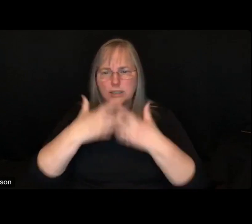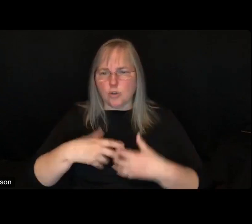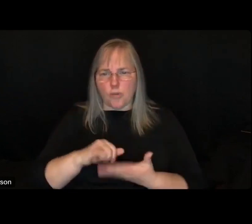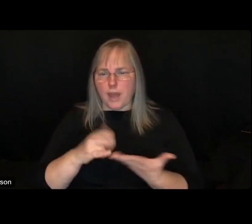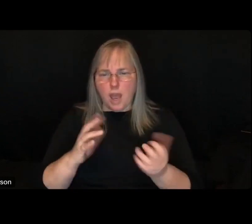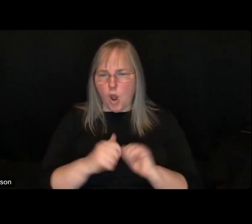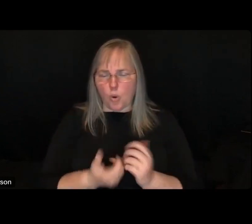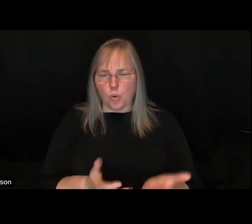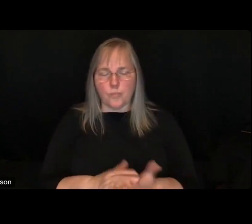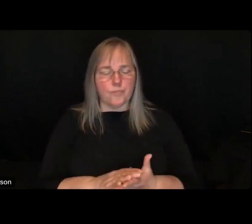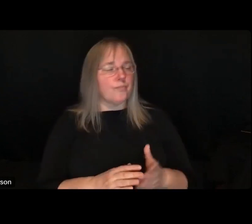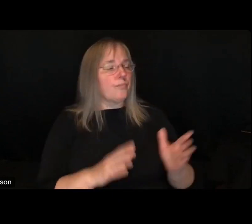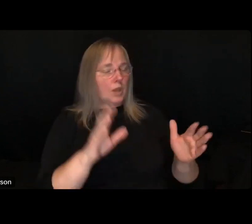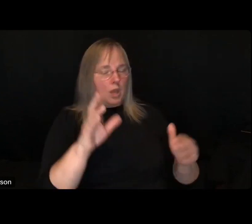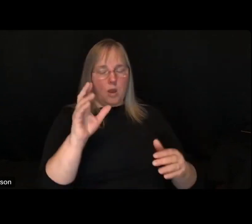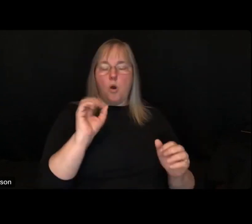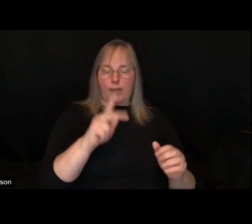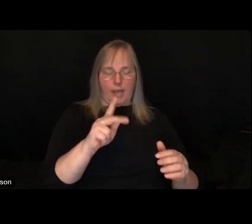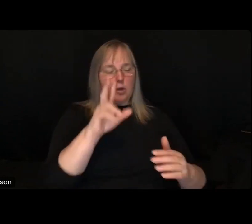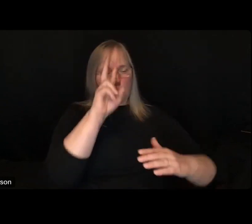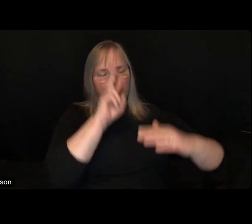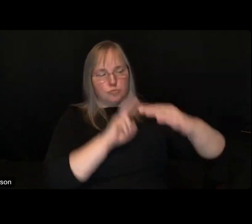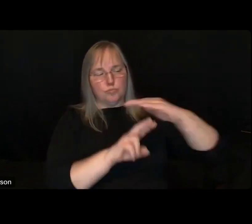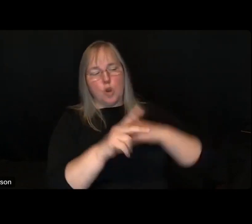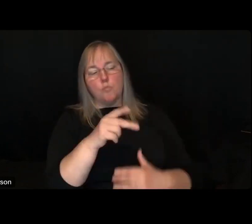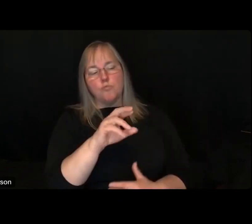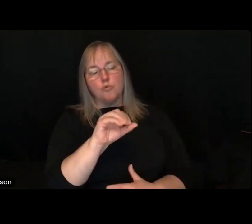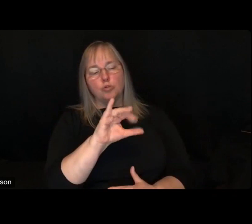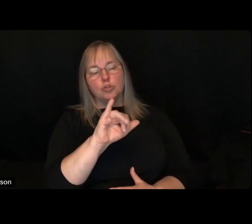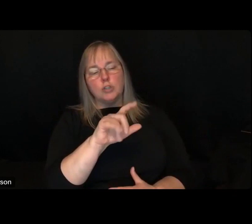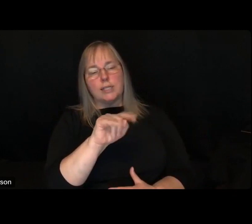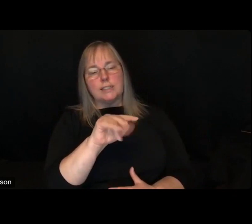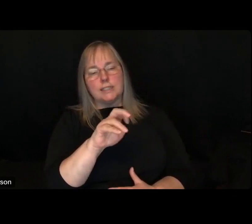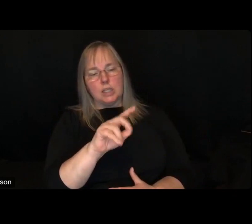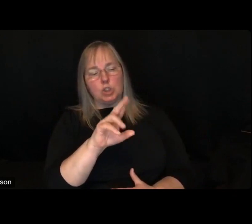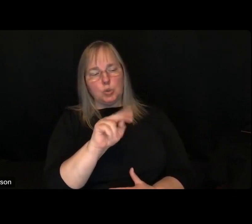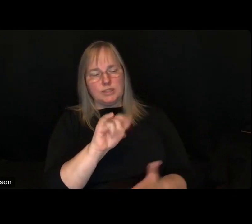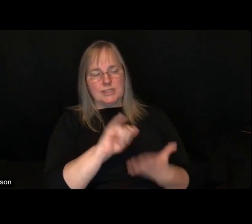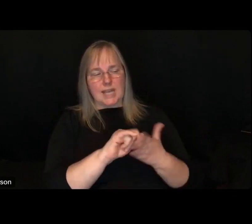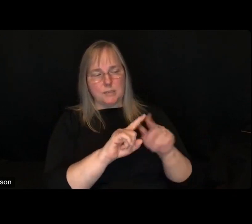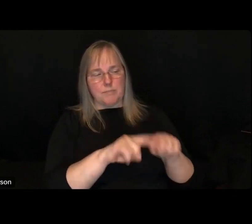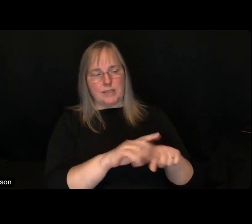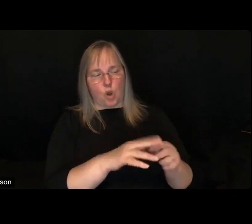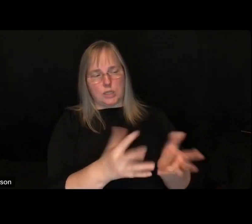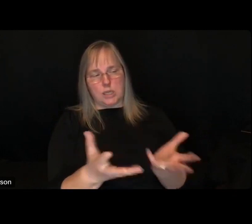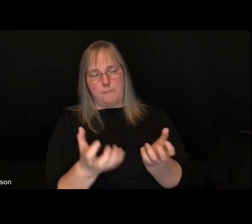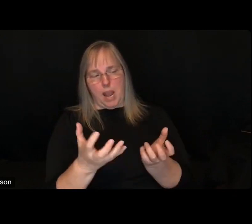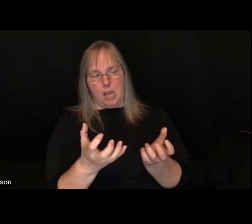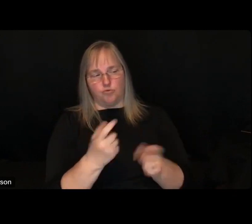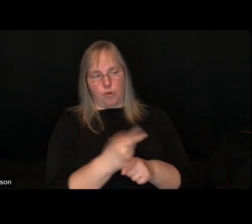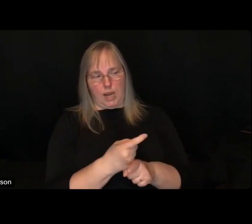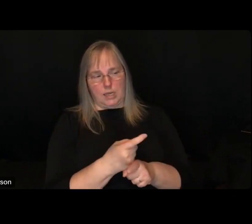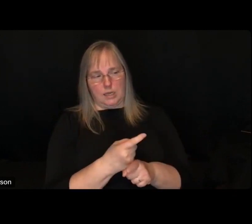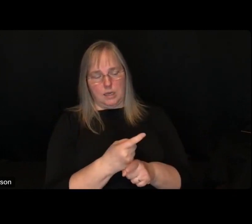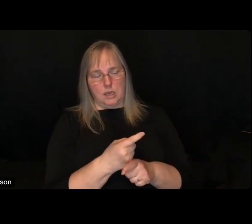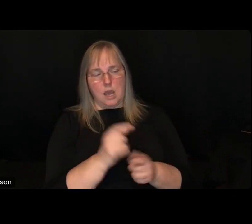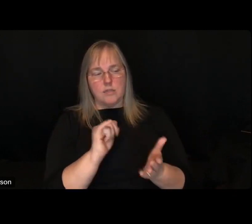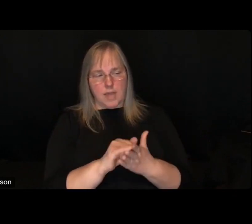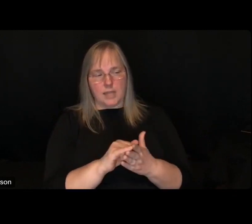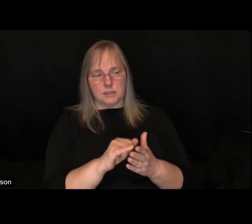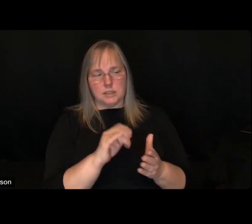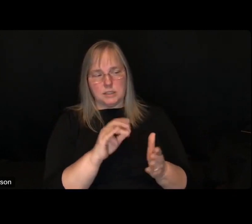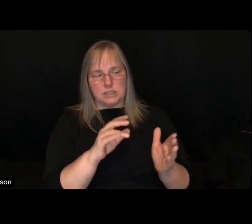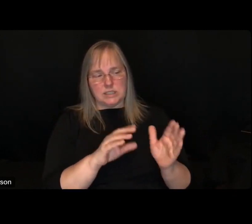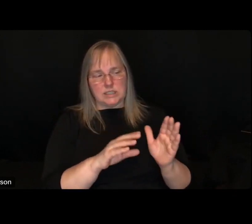Well, so projected units, so that is based on demand, right? Are you talking about the development projections, which we're assuming